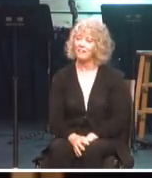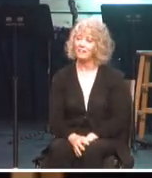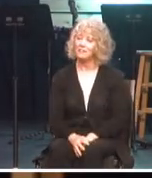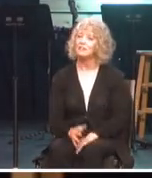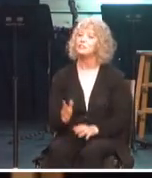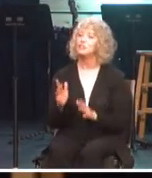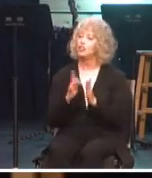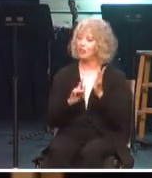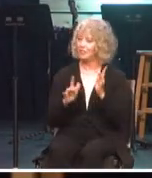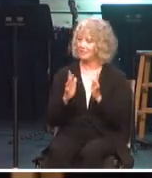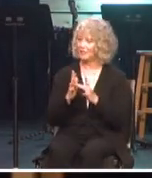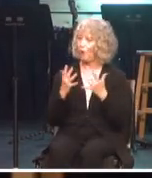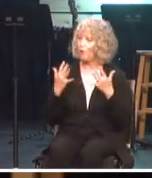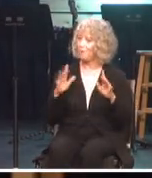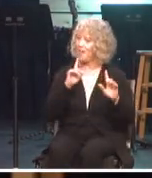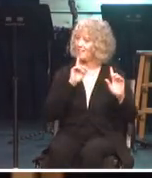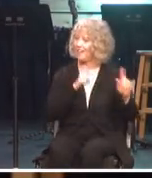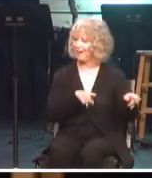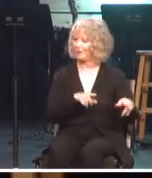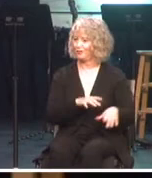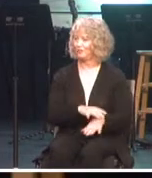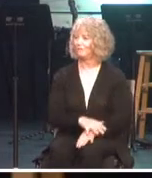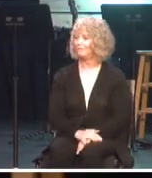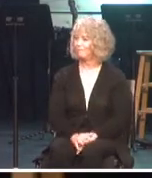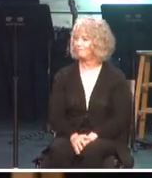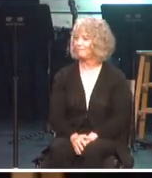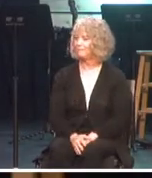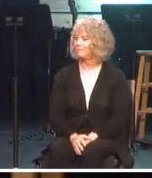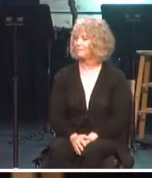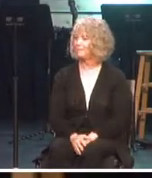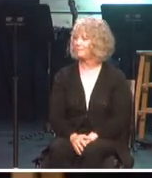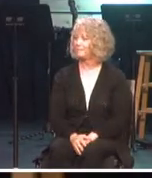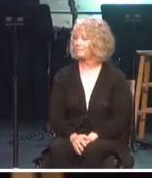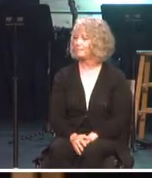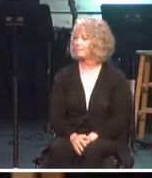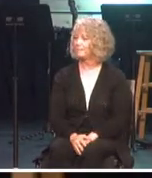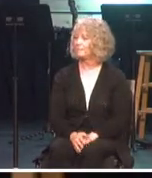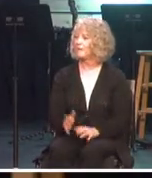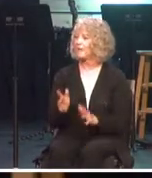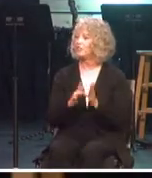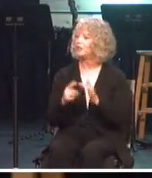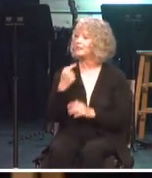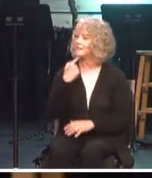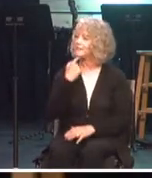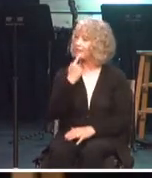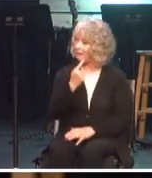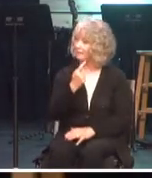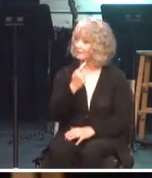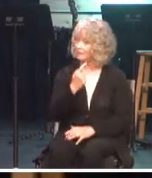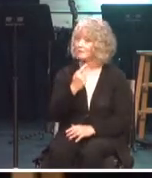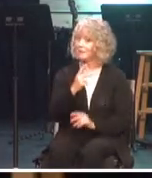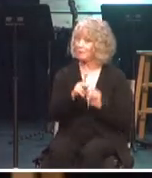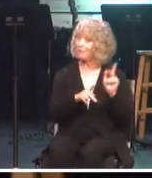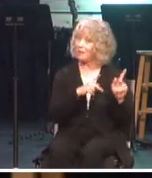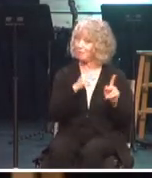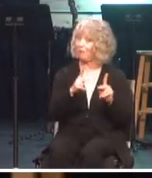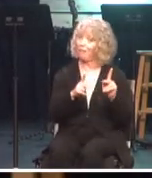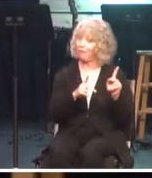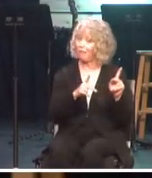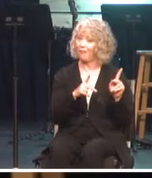Well, Jesus has already answered that question. He's about to tell this crowd, but he's already answered the question.